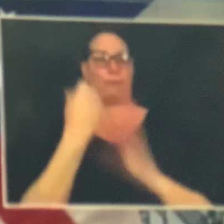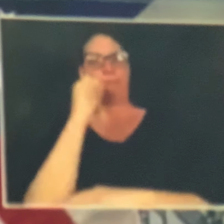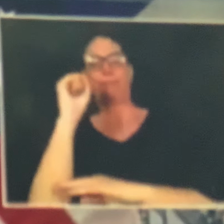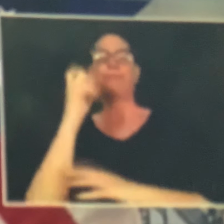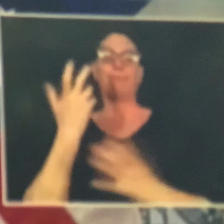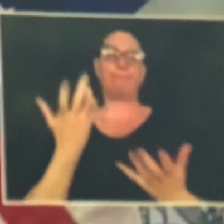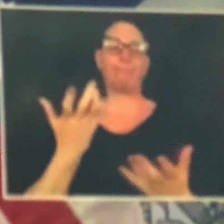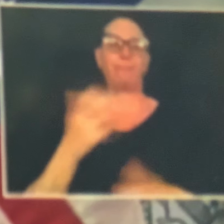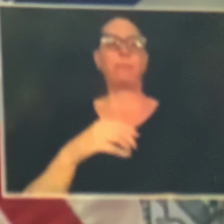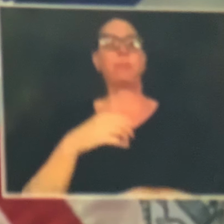with, and the NYPD has been crucial to that. They will remain crucial to that. As I've said, we're bringing other agencies in to augment this effort. More and more